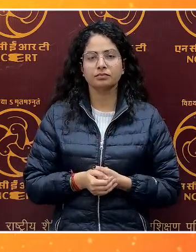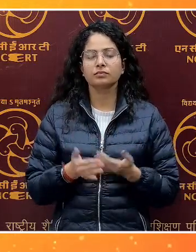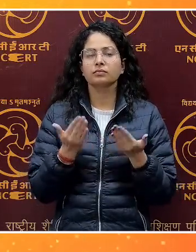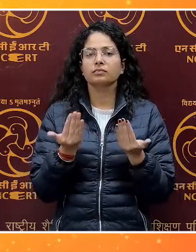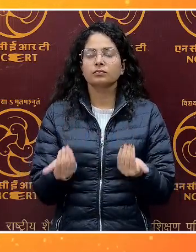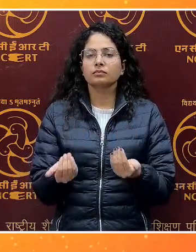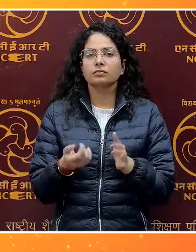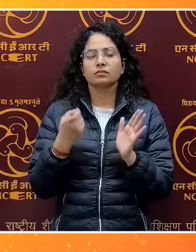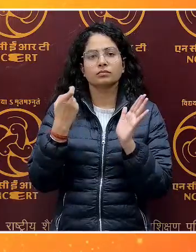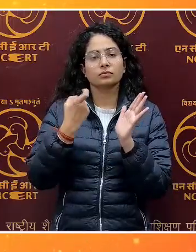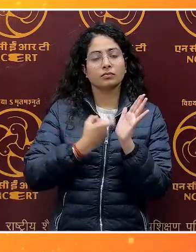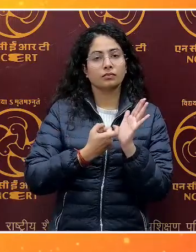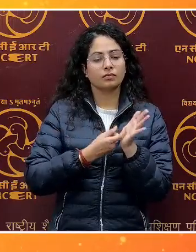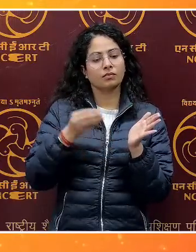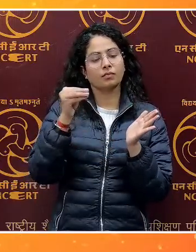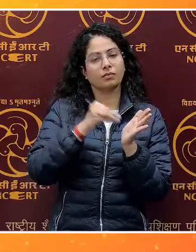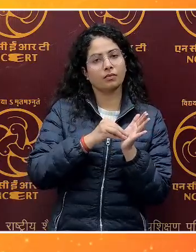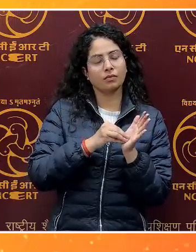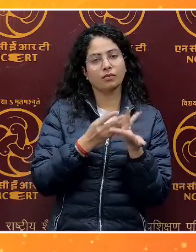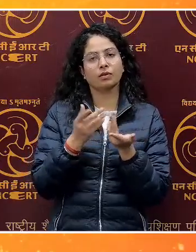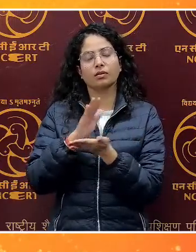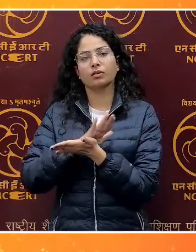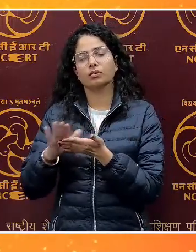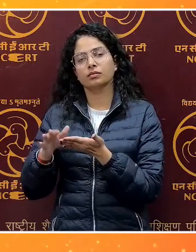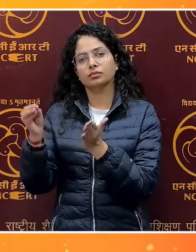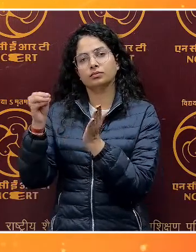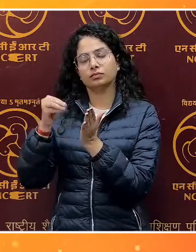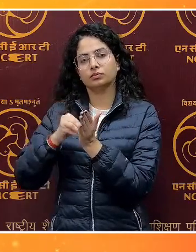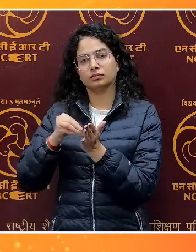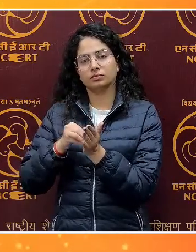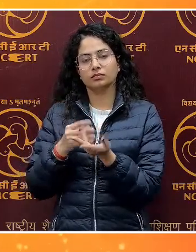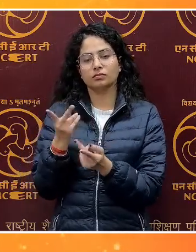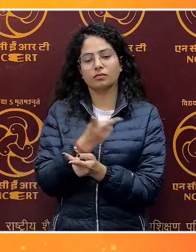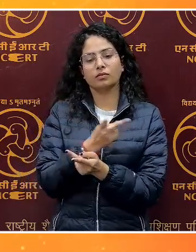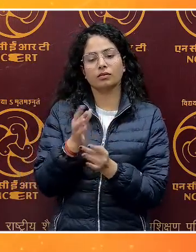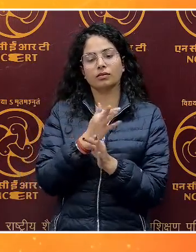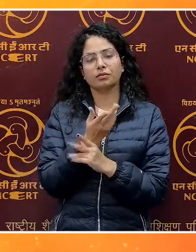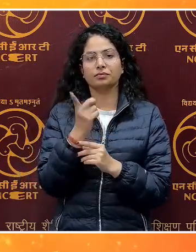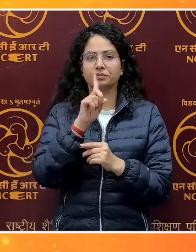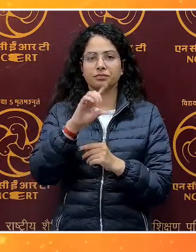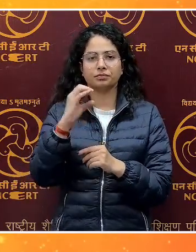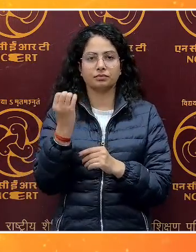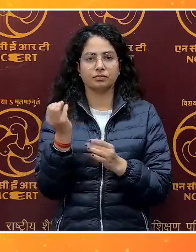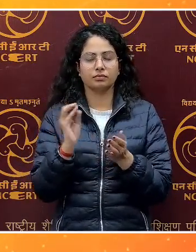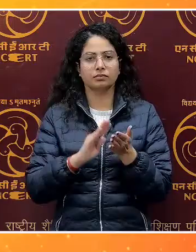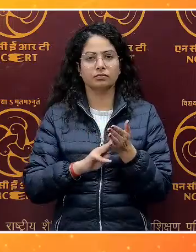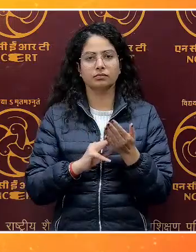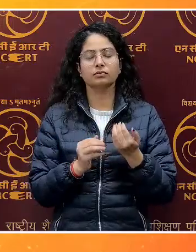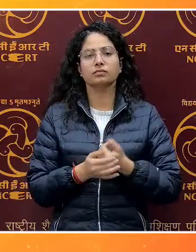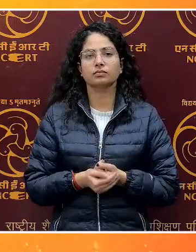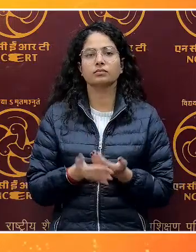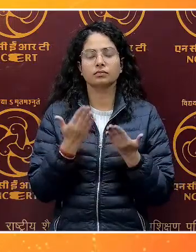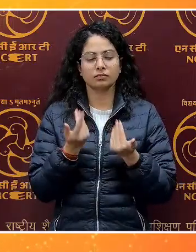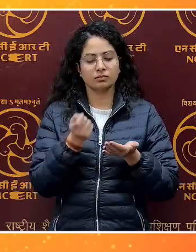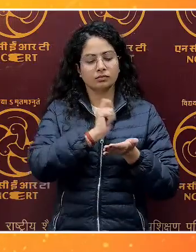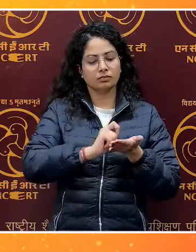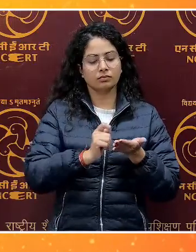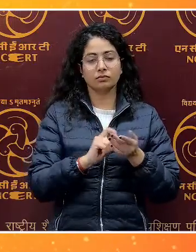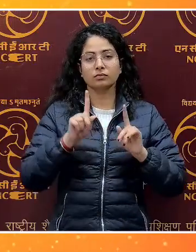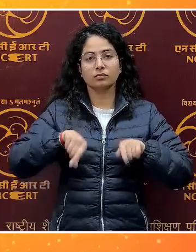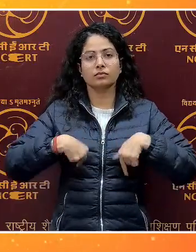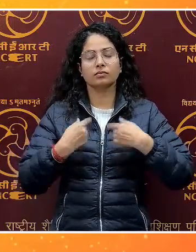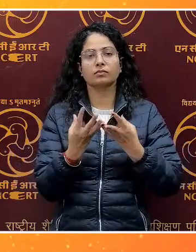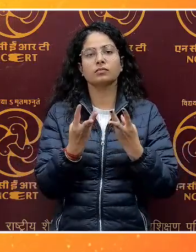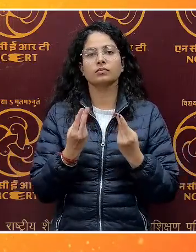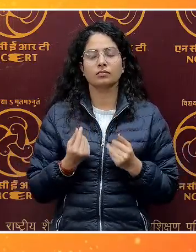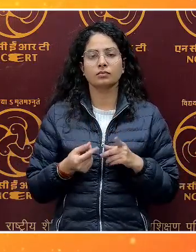value of r and h. Both are 1 centimeters. So, let me write down the values and calculate.